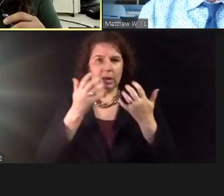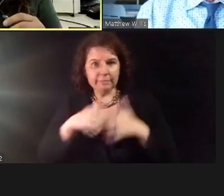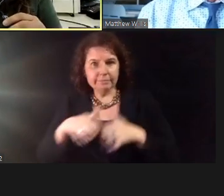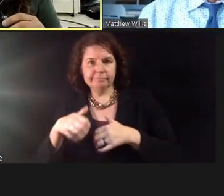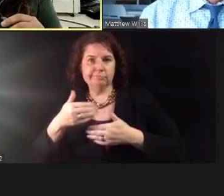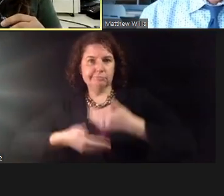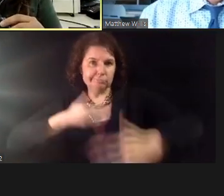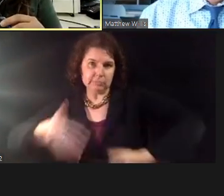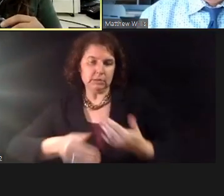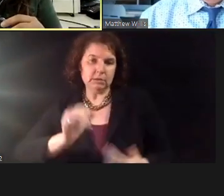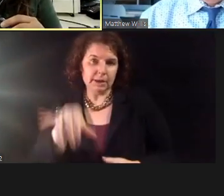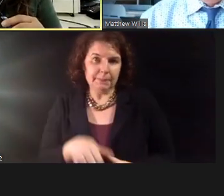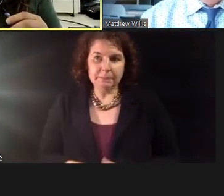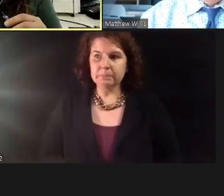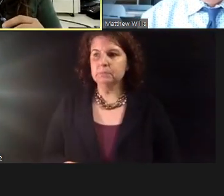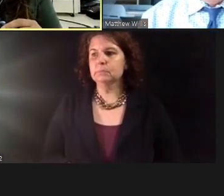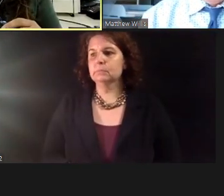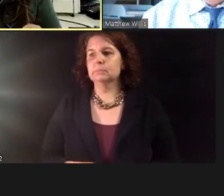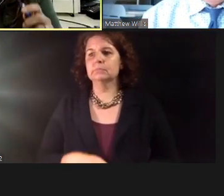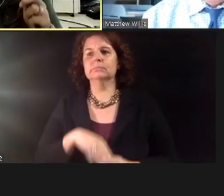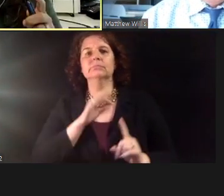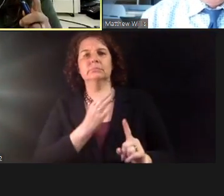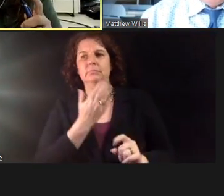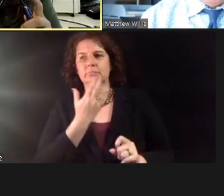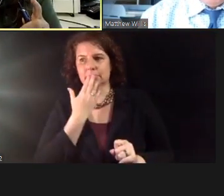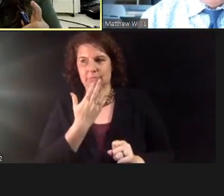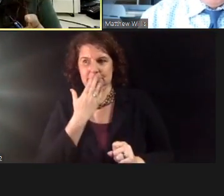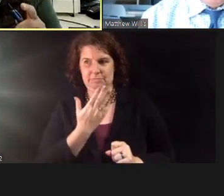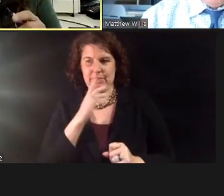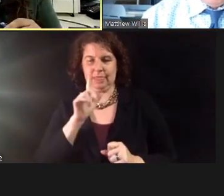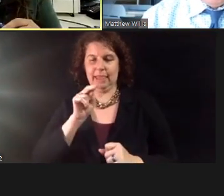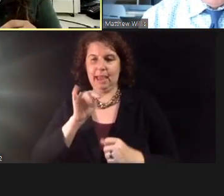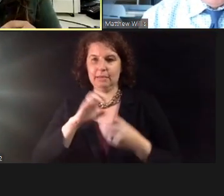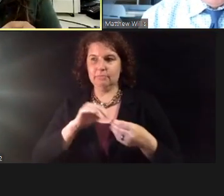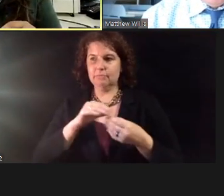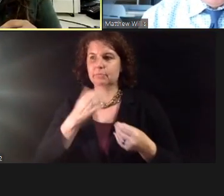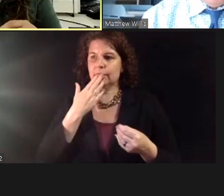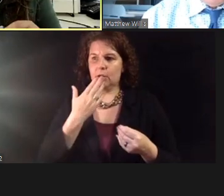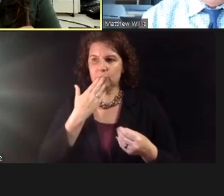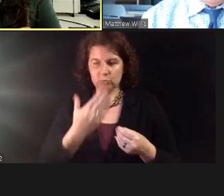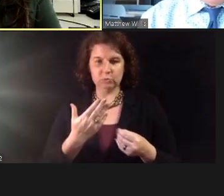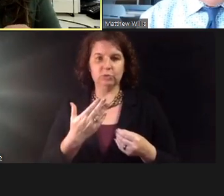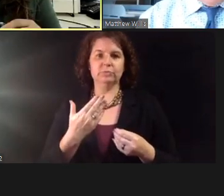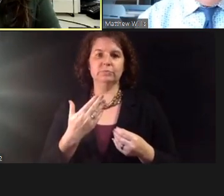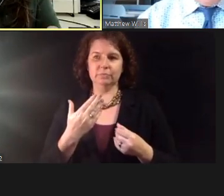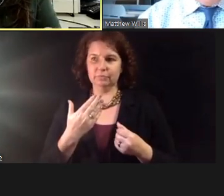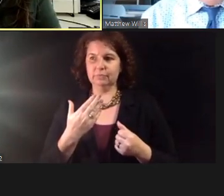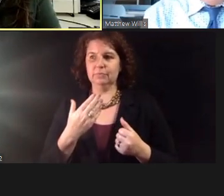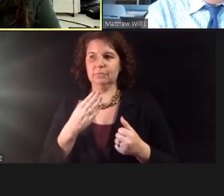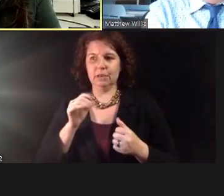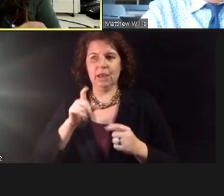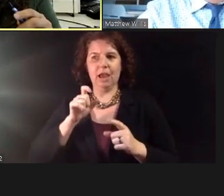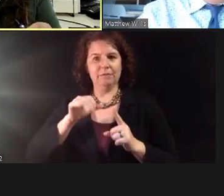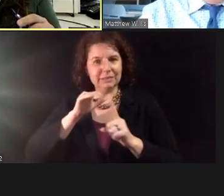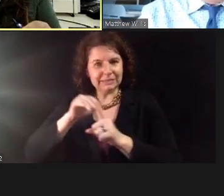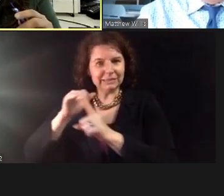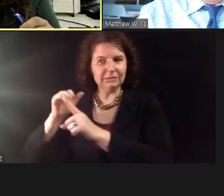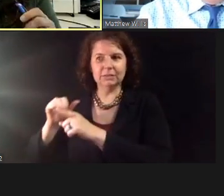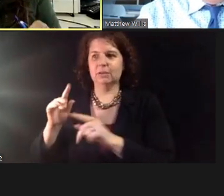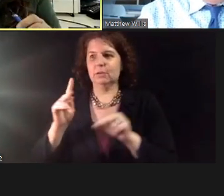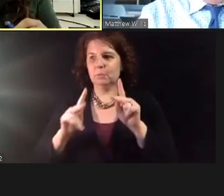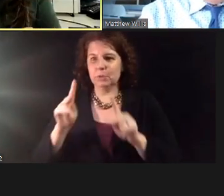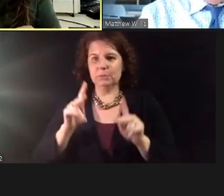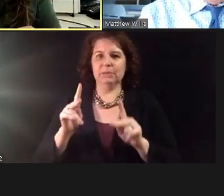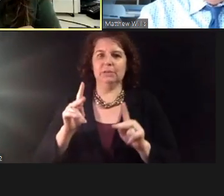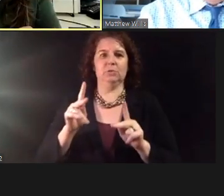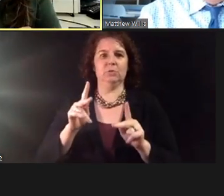All right, it's up to us, everybody watching and all of your neighbors. So remind everyone at home and everyone you interact with that we all are